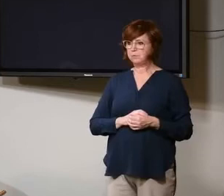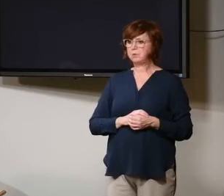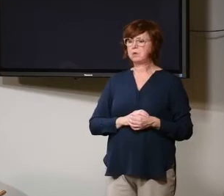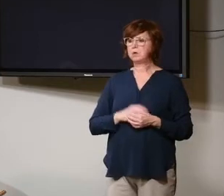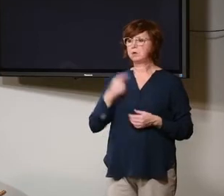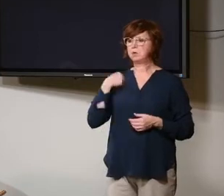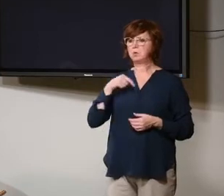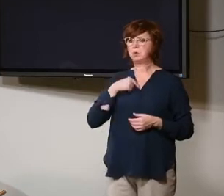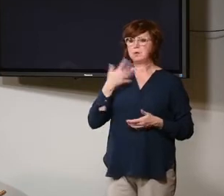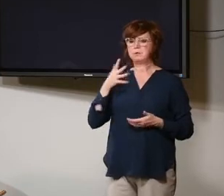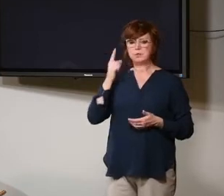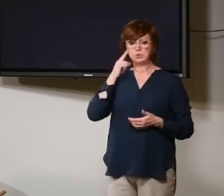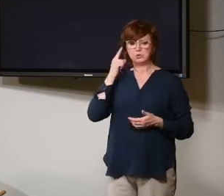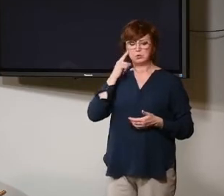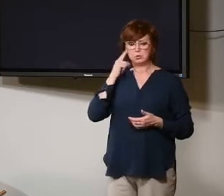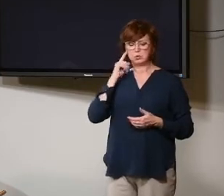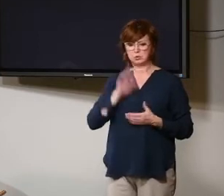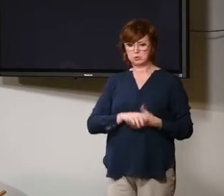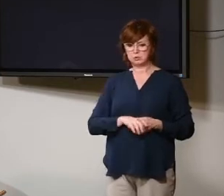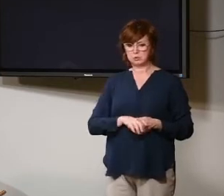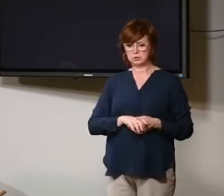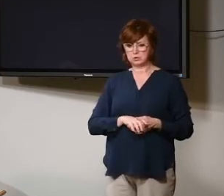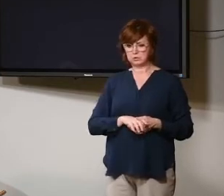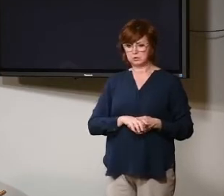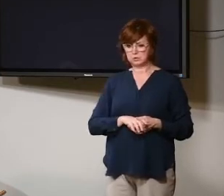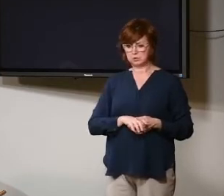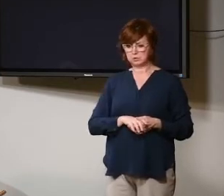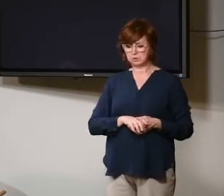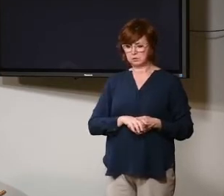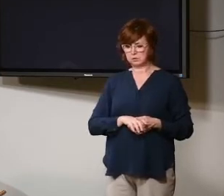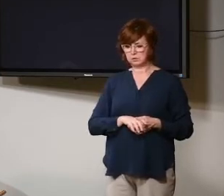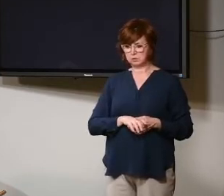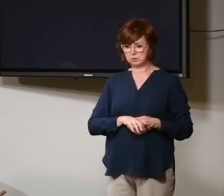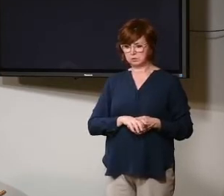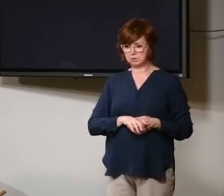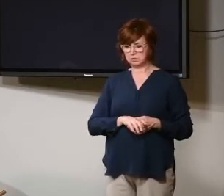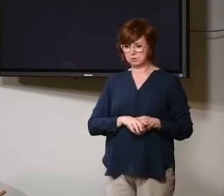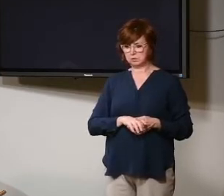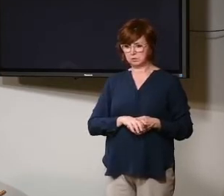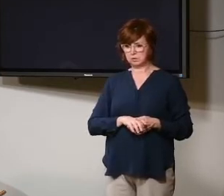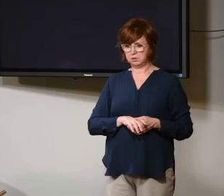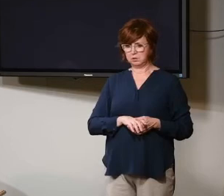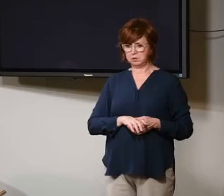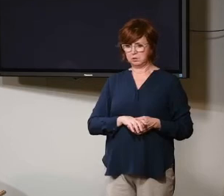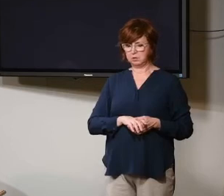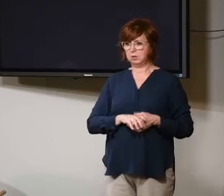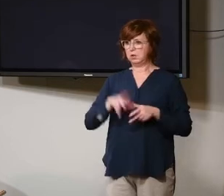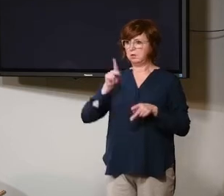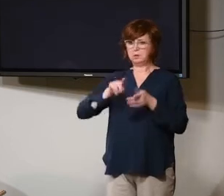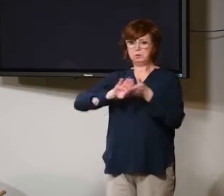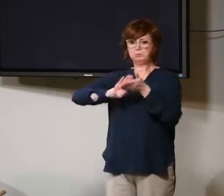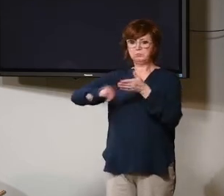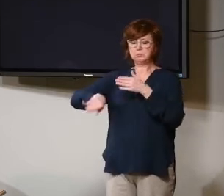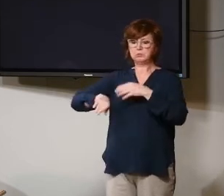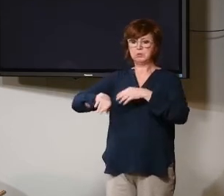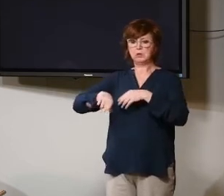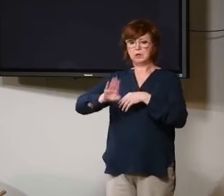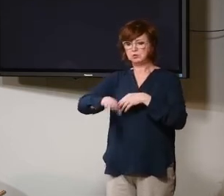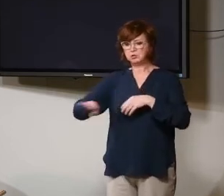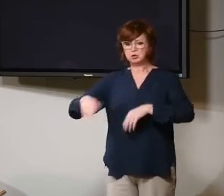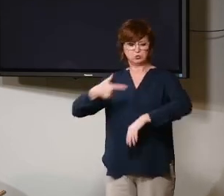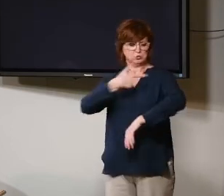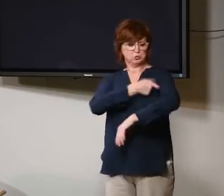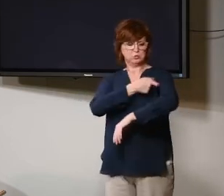some parents are not coming on time to keep their immunizations up to date. So immunizations are important, because if we